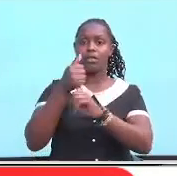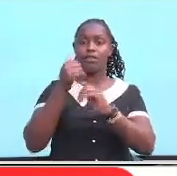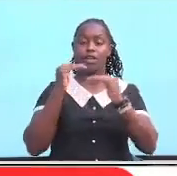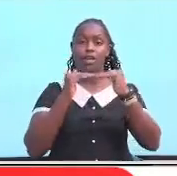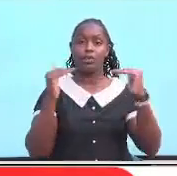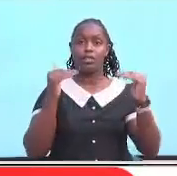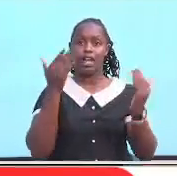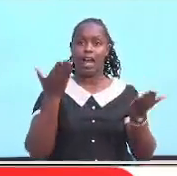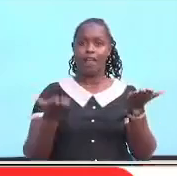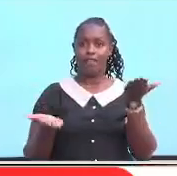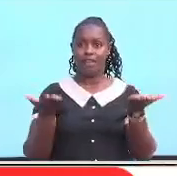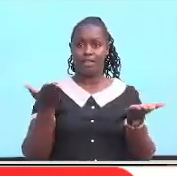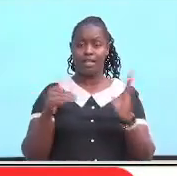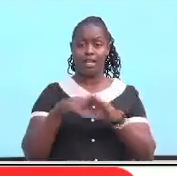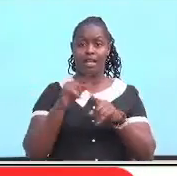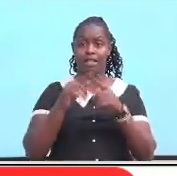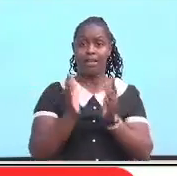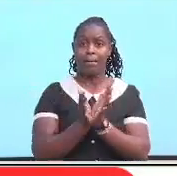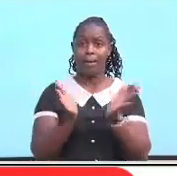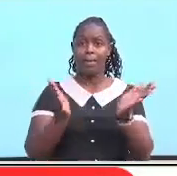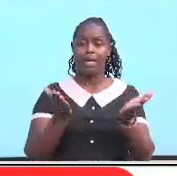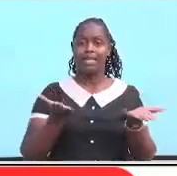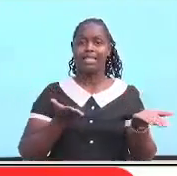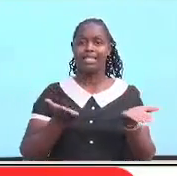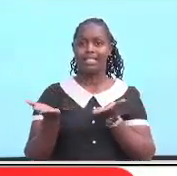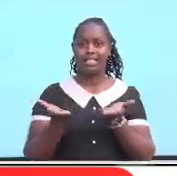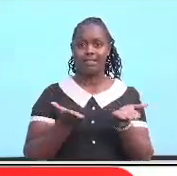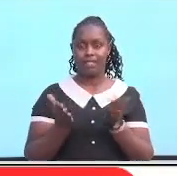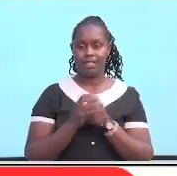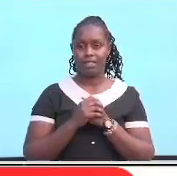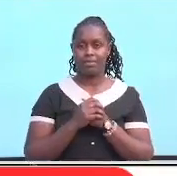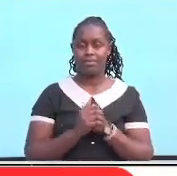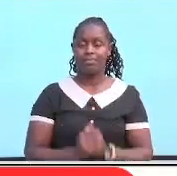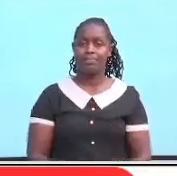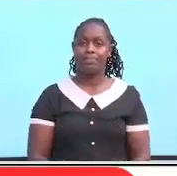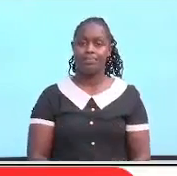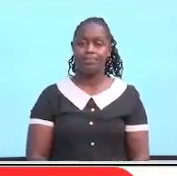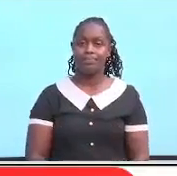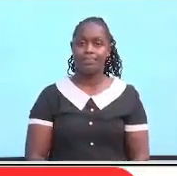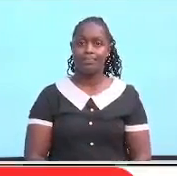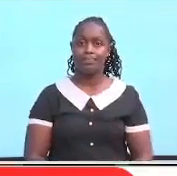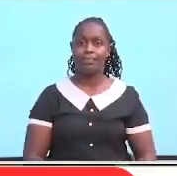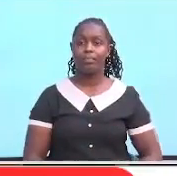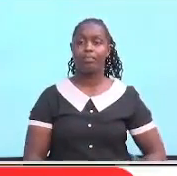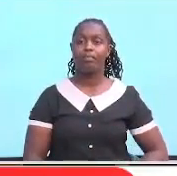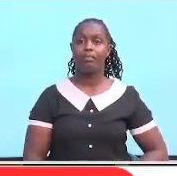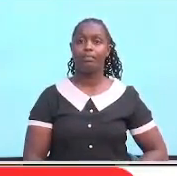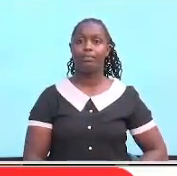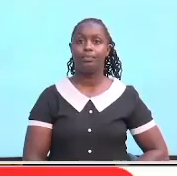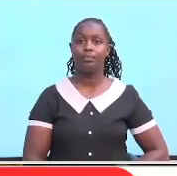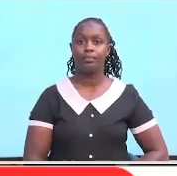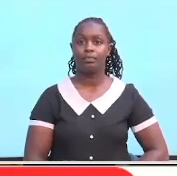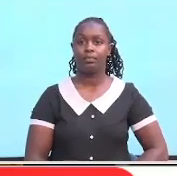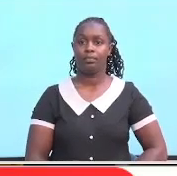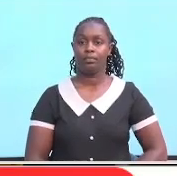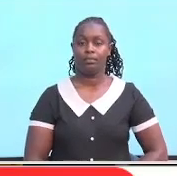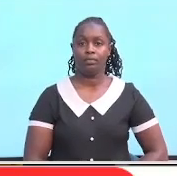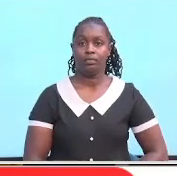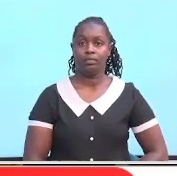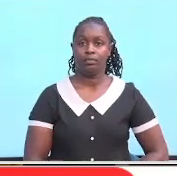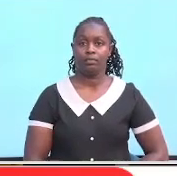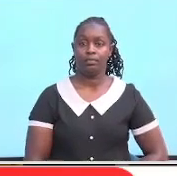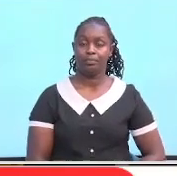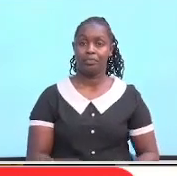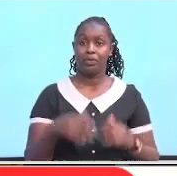fairness in the public service. Thank you. Elizabeth Atieno, TV 47. Right, interesting